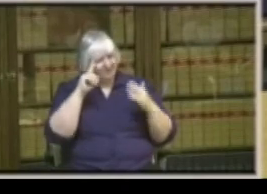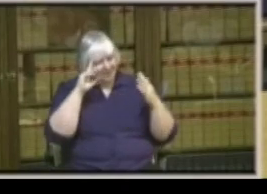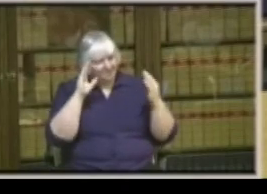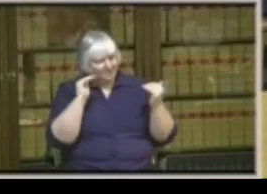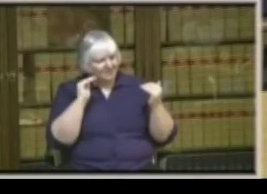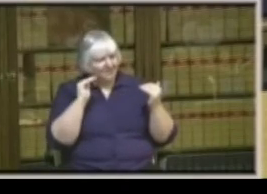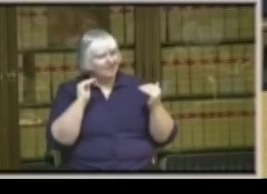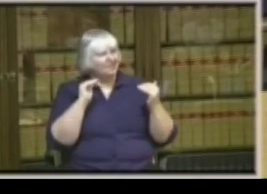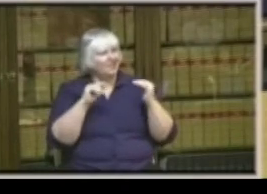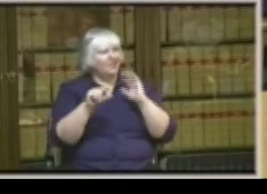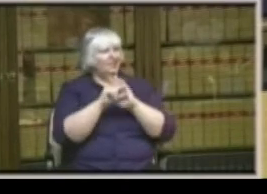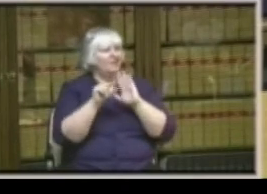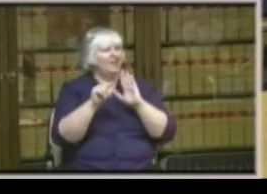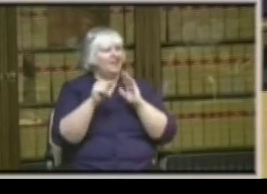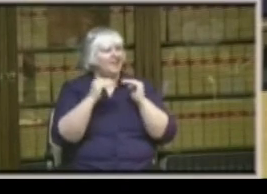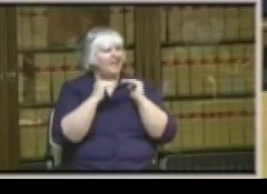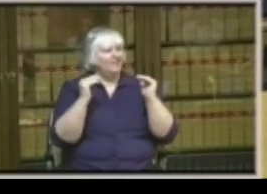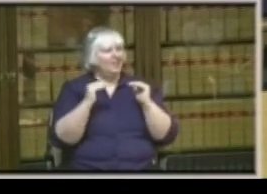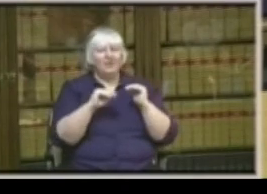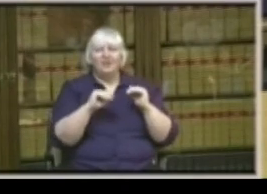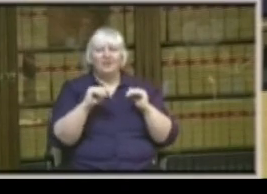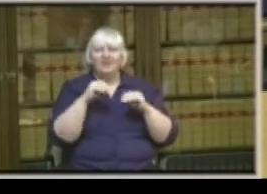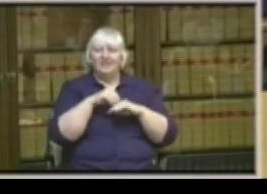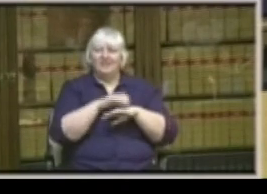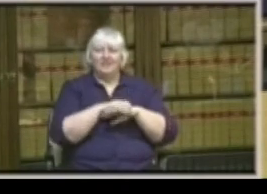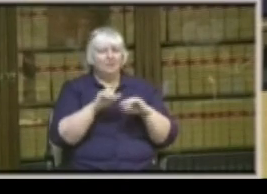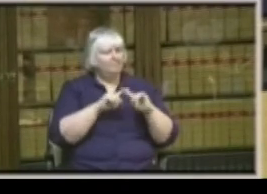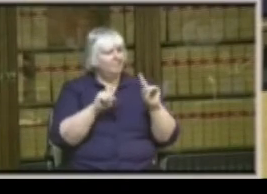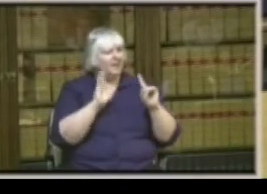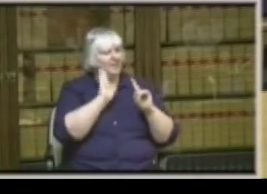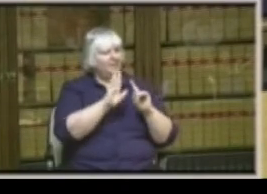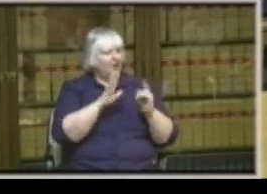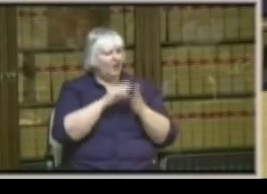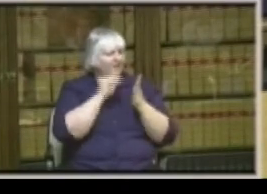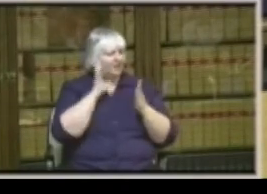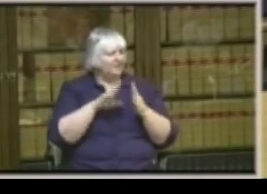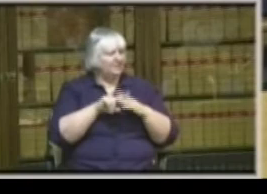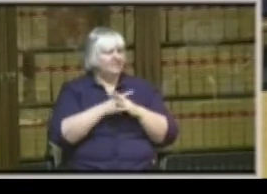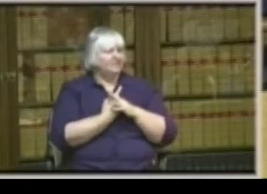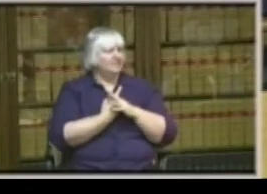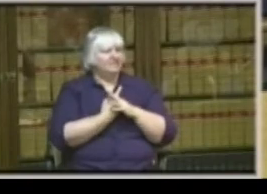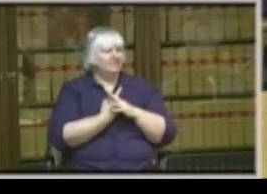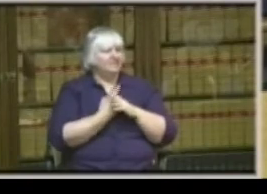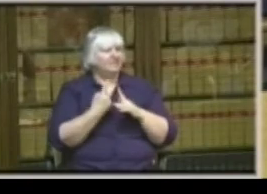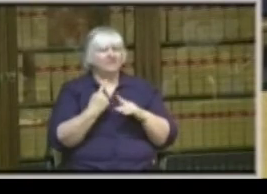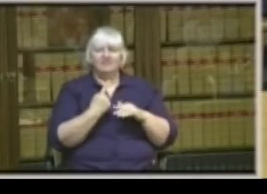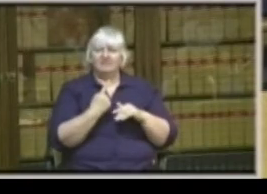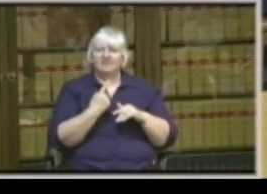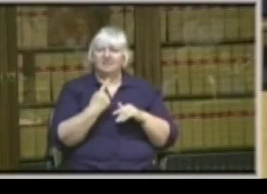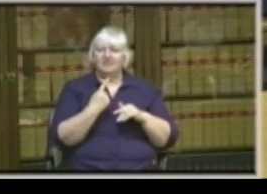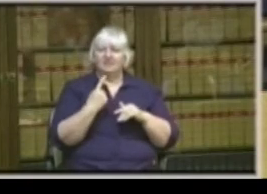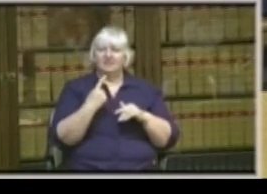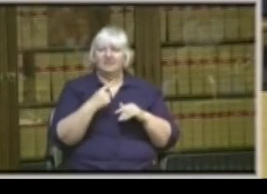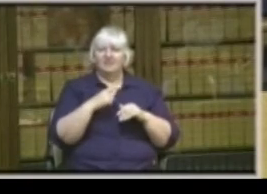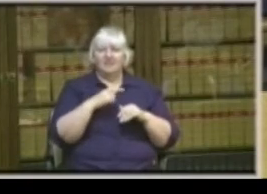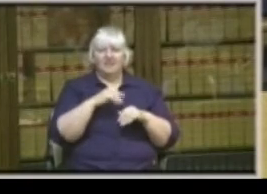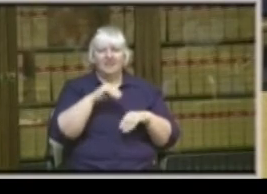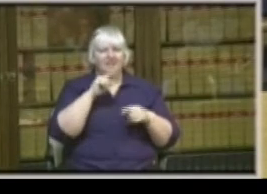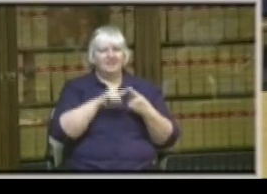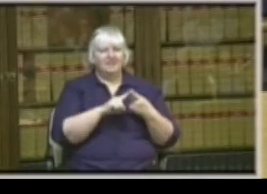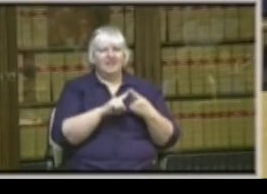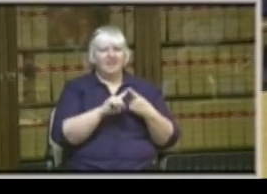the assessments expect them to be at grade level in English, but they haven't even started gaining their first